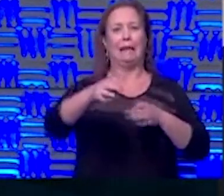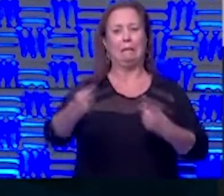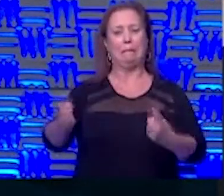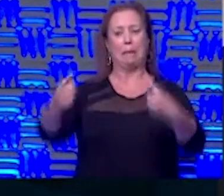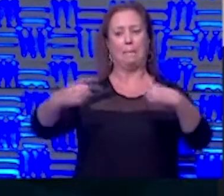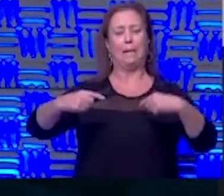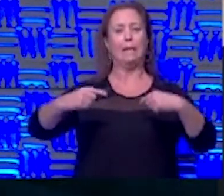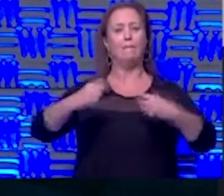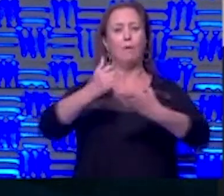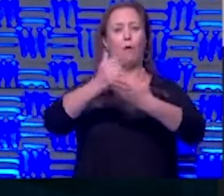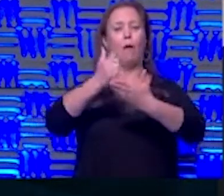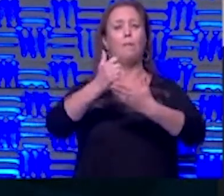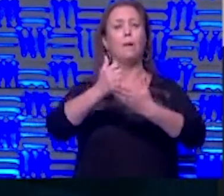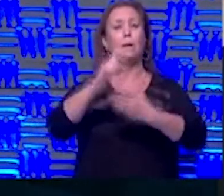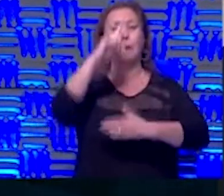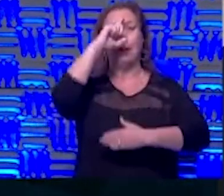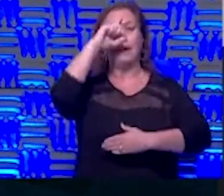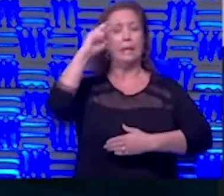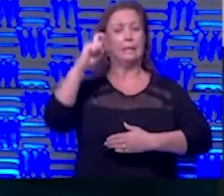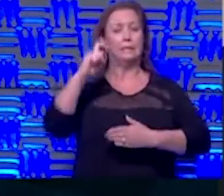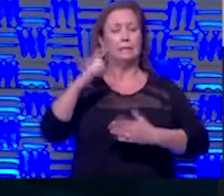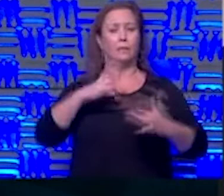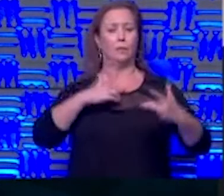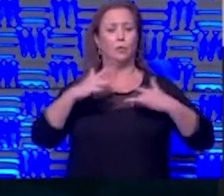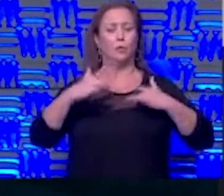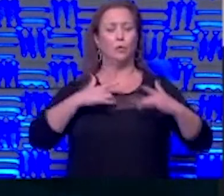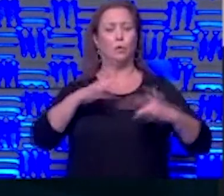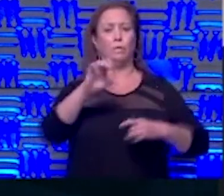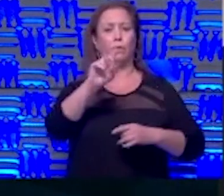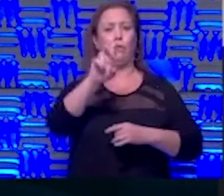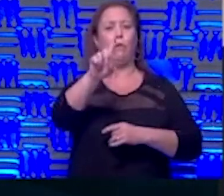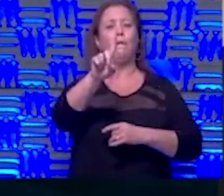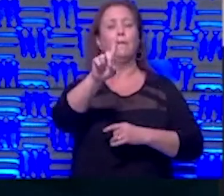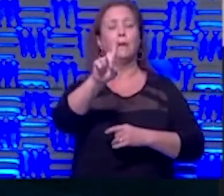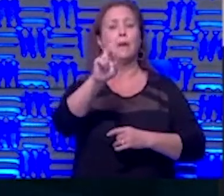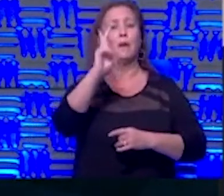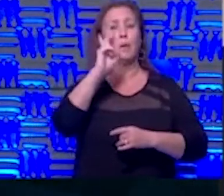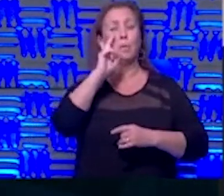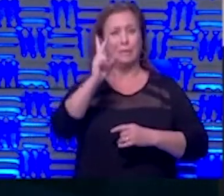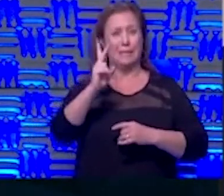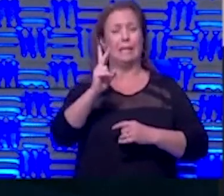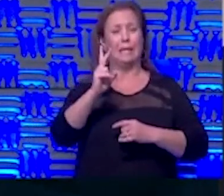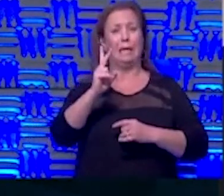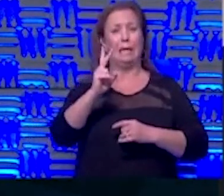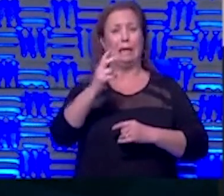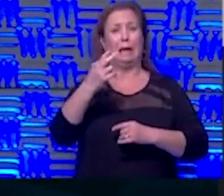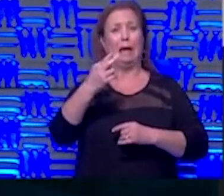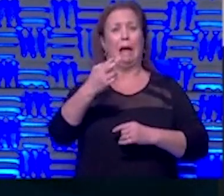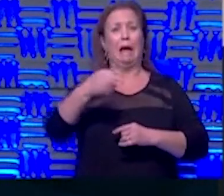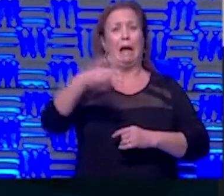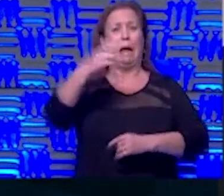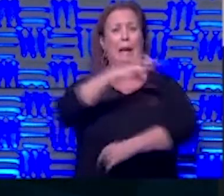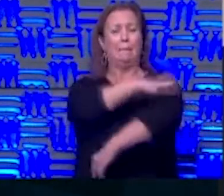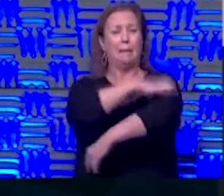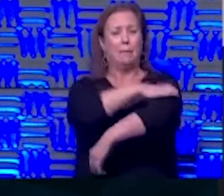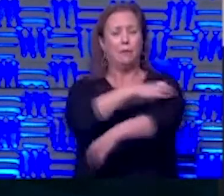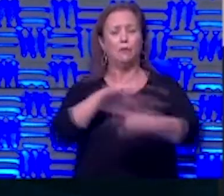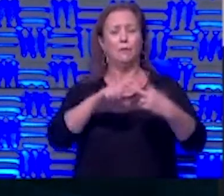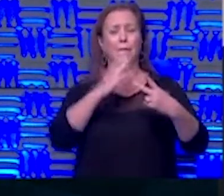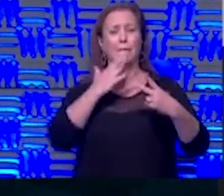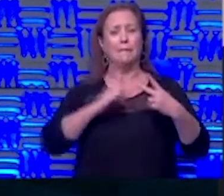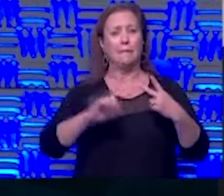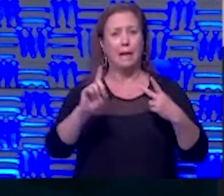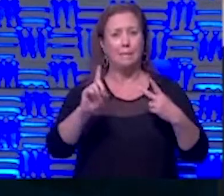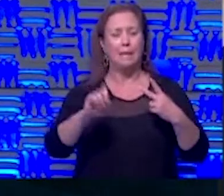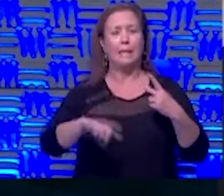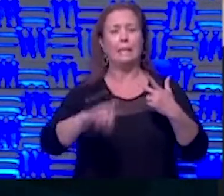health care because of concern about COVID. And we're seeing a fair amount of hypertension and diabetes and risk